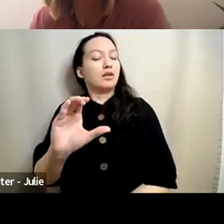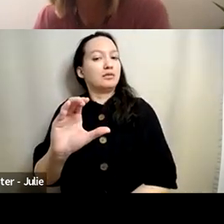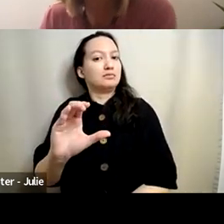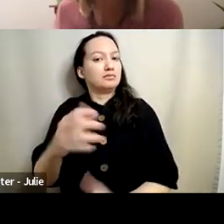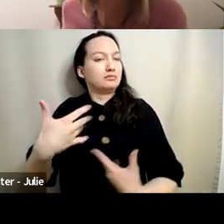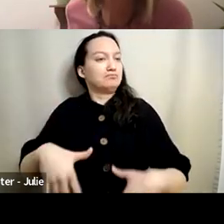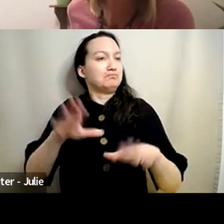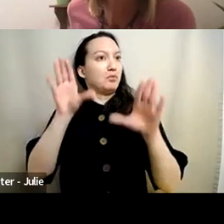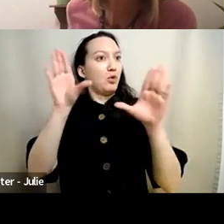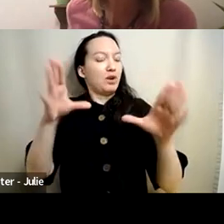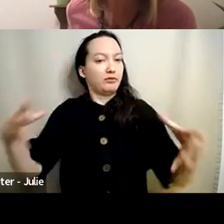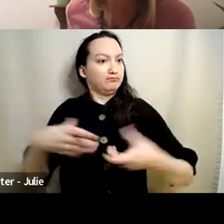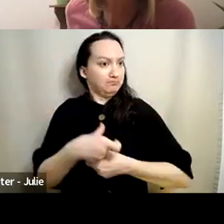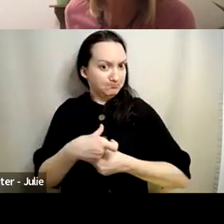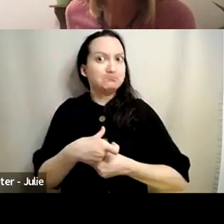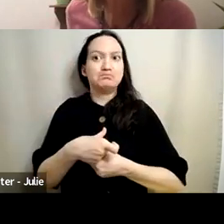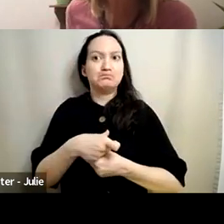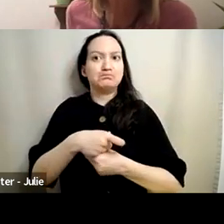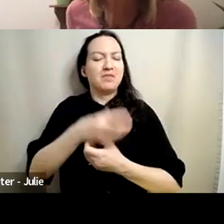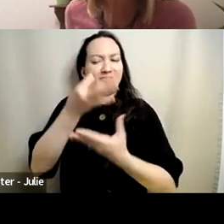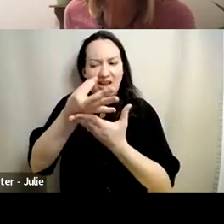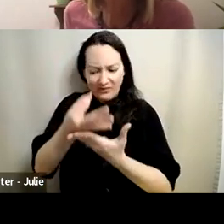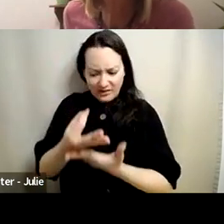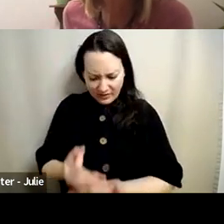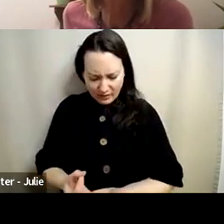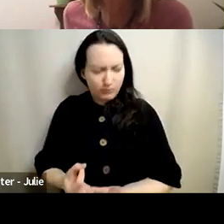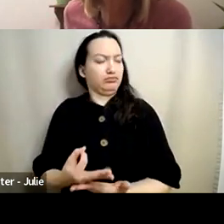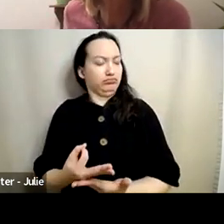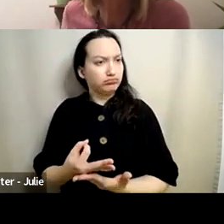a great summary, all the facts.